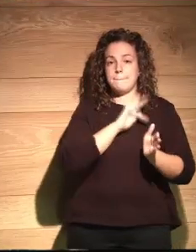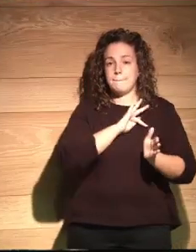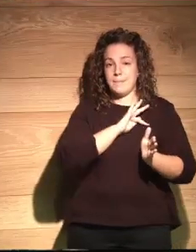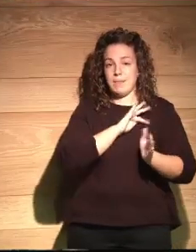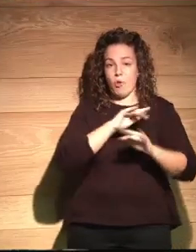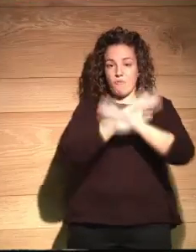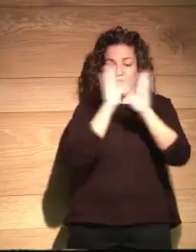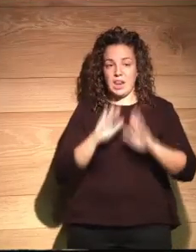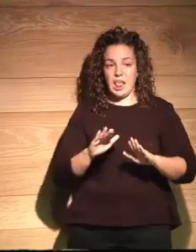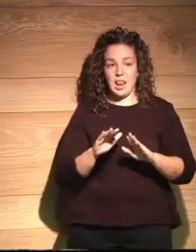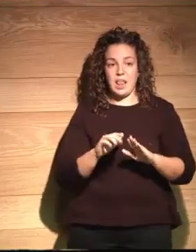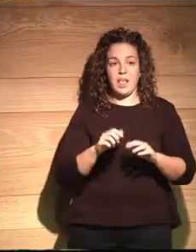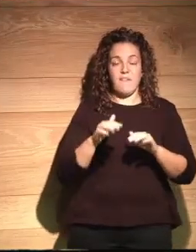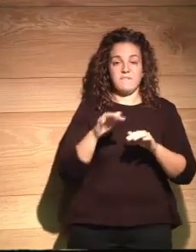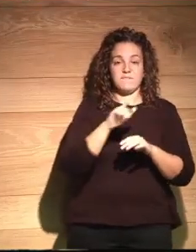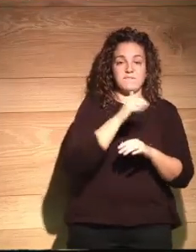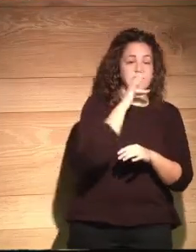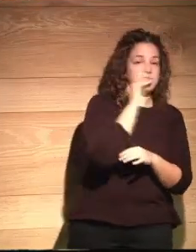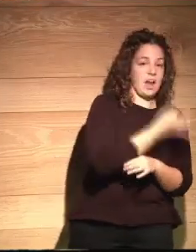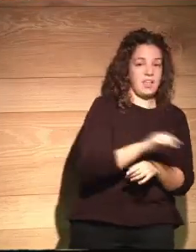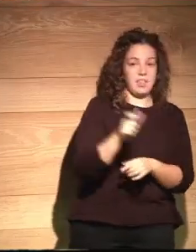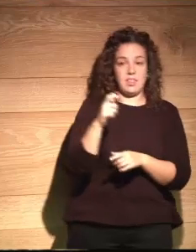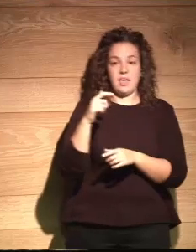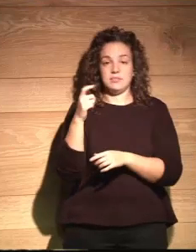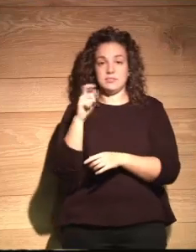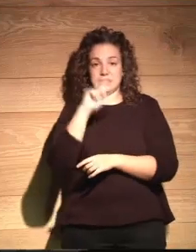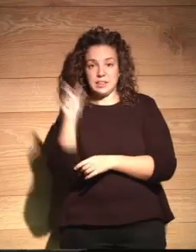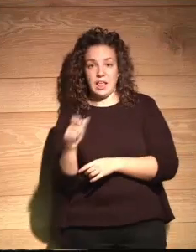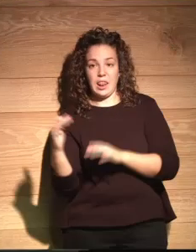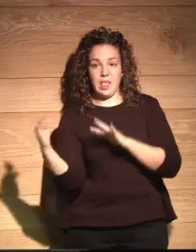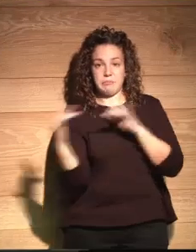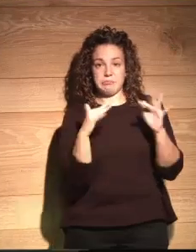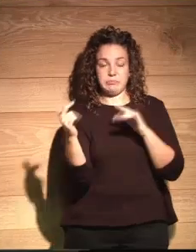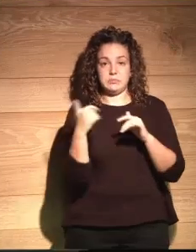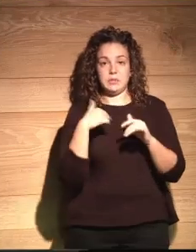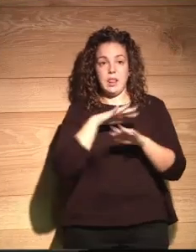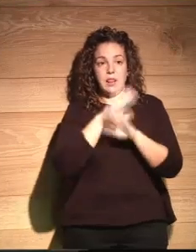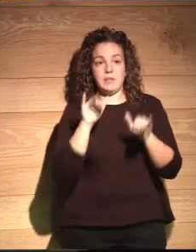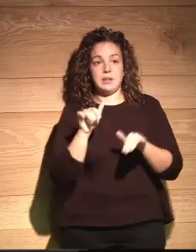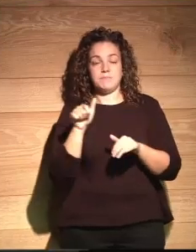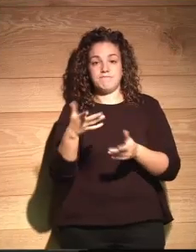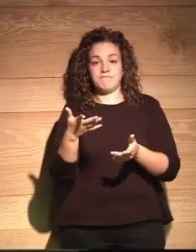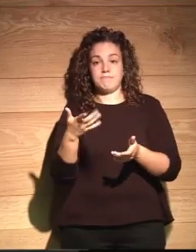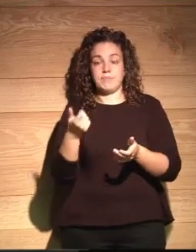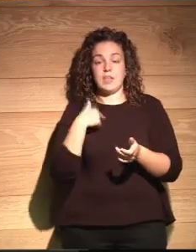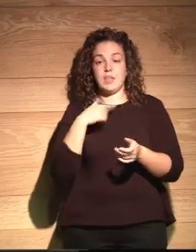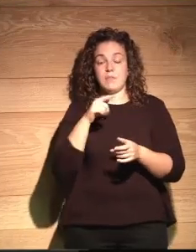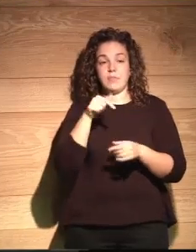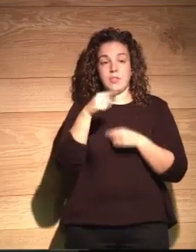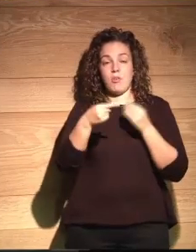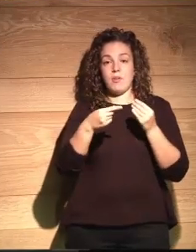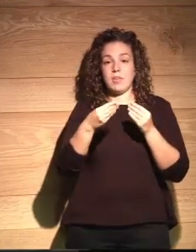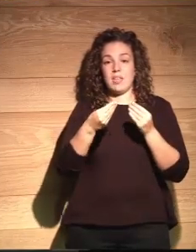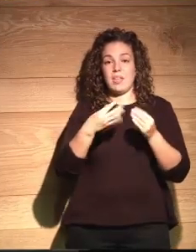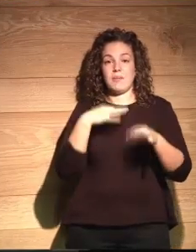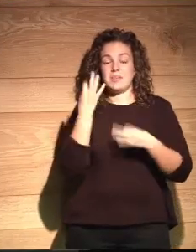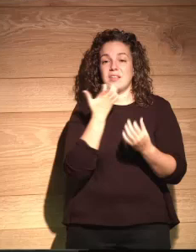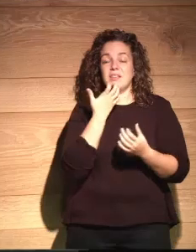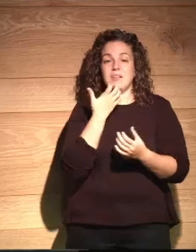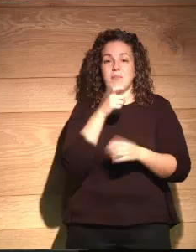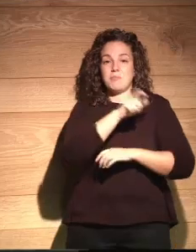Cup. Look at what happened with the cell phone network in Rome during the final. That's before the match. People moving in Rome here and there, the Colosseum, the